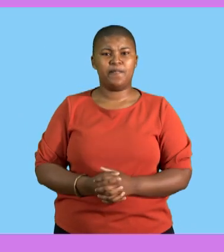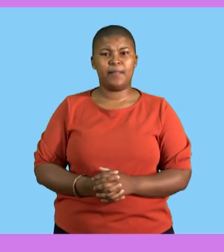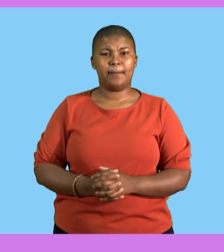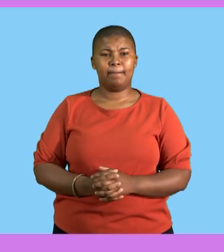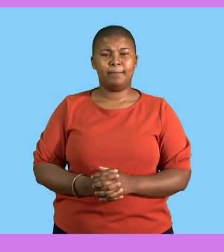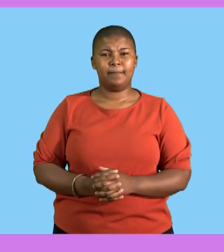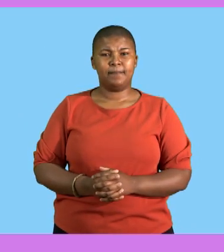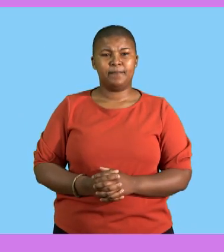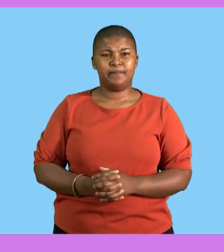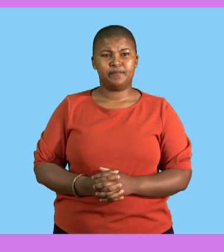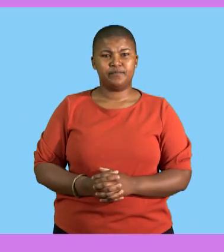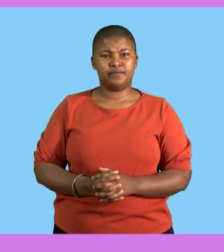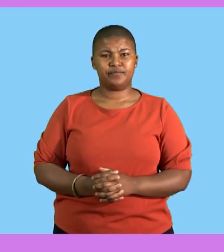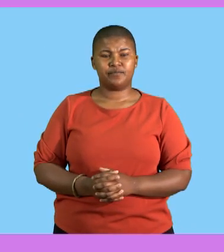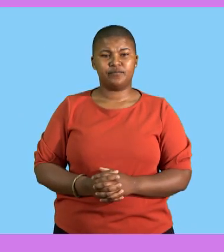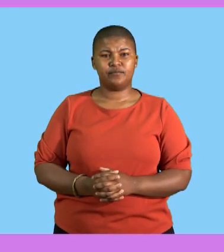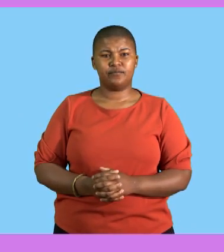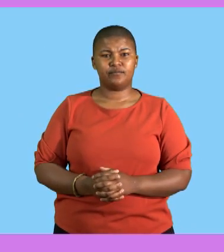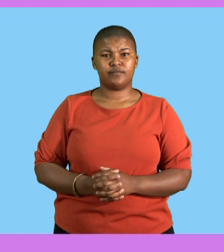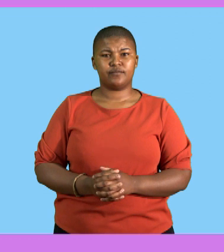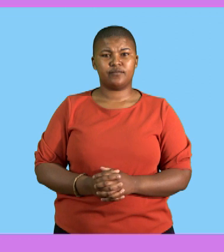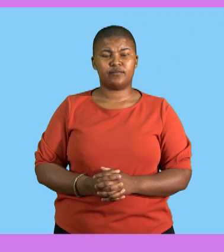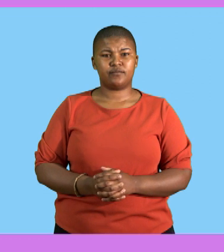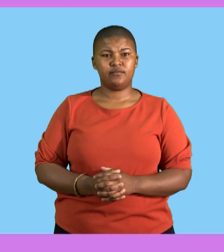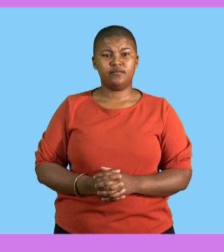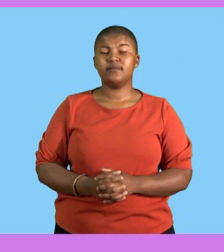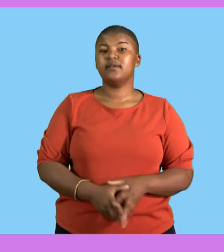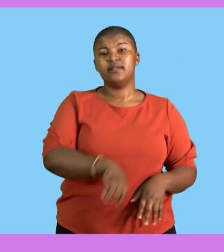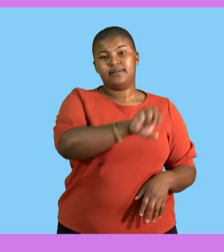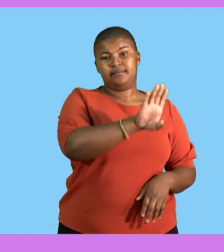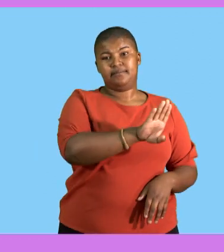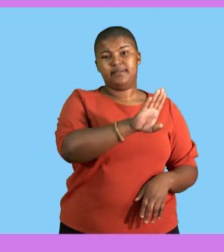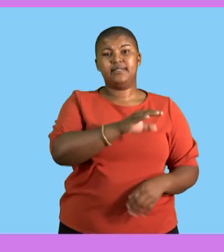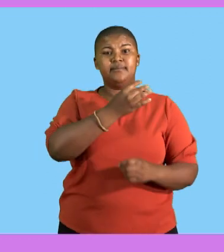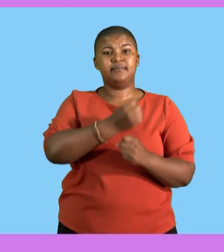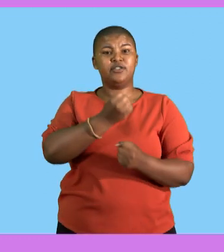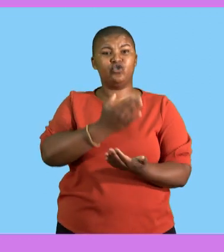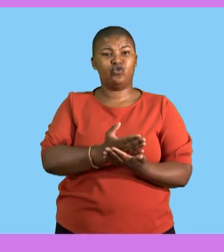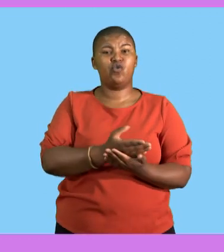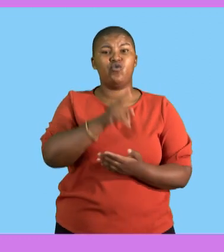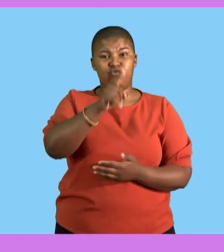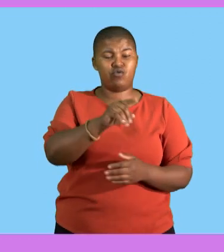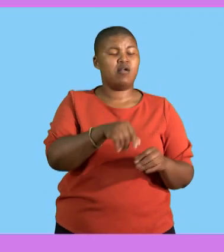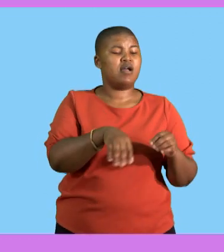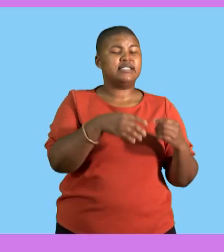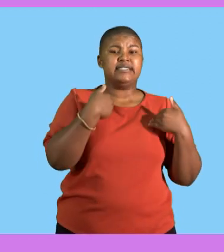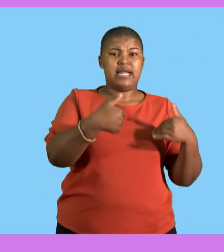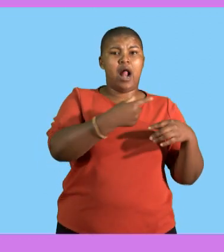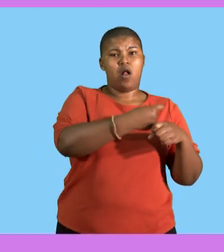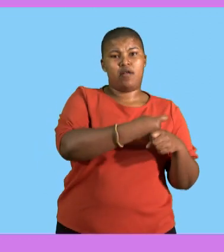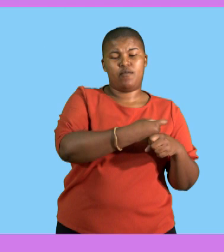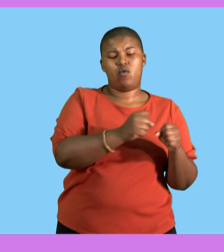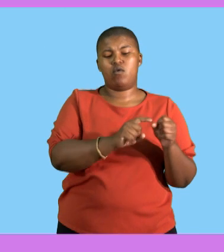employees. That is your answer for number A. Then number B, arrange the salaries of